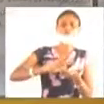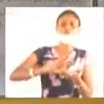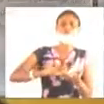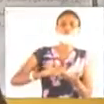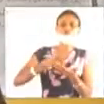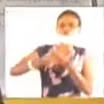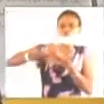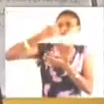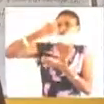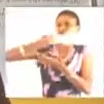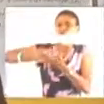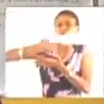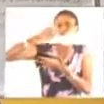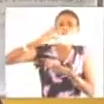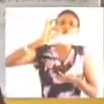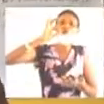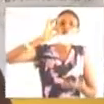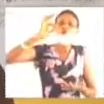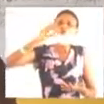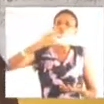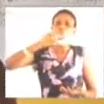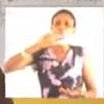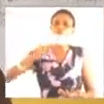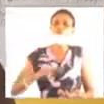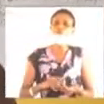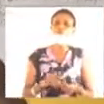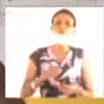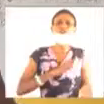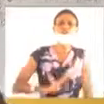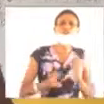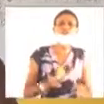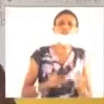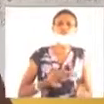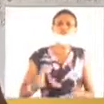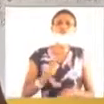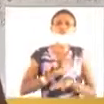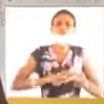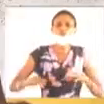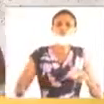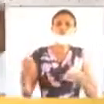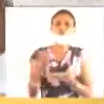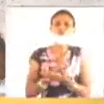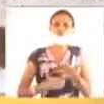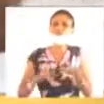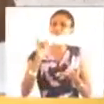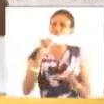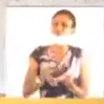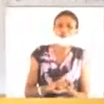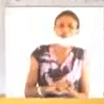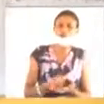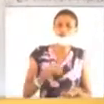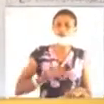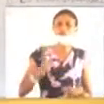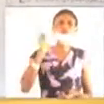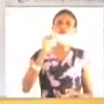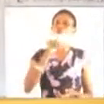drugs. What they earn, what they receive as salary or otherwise, they spend most of